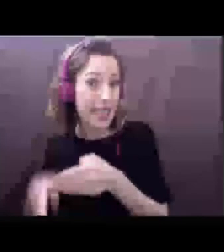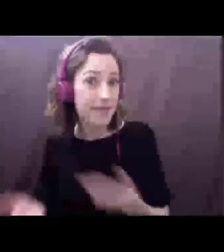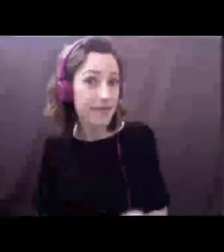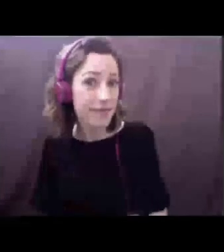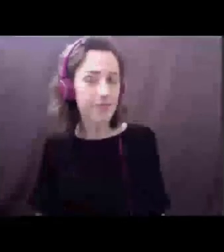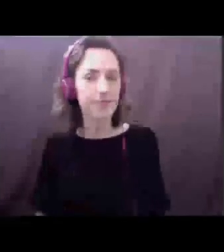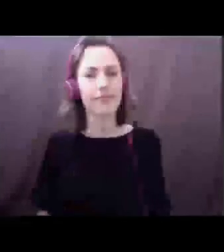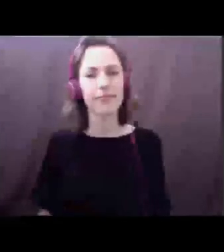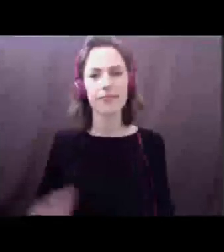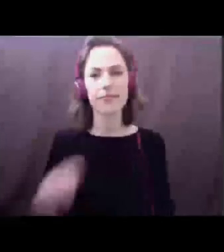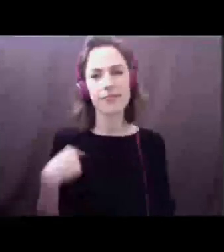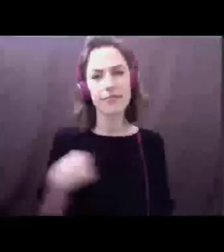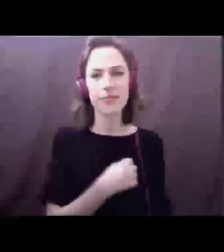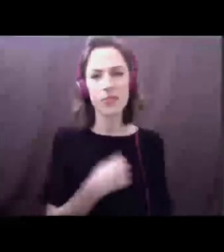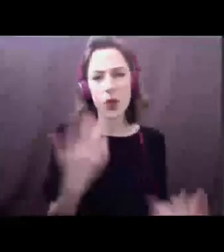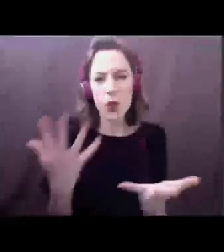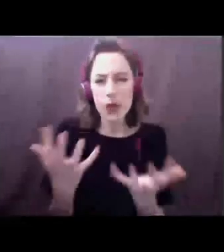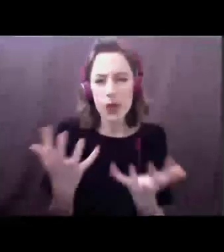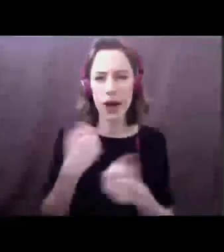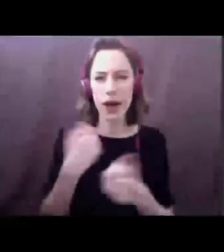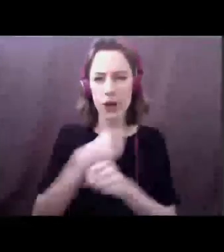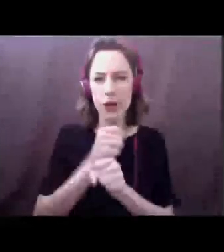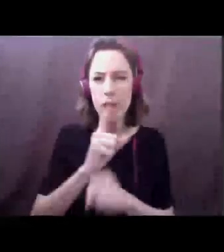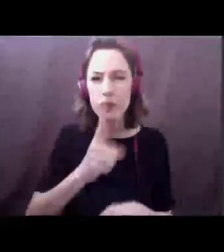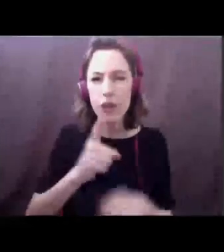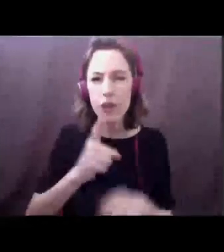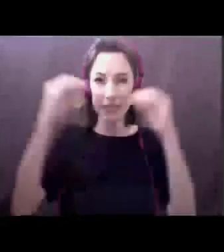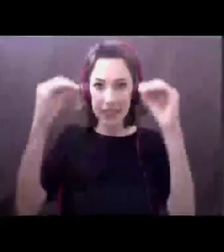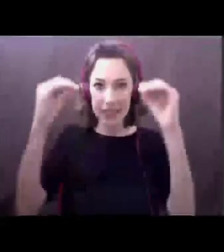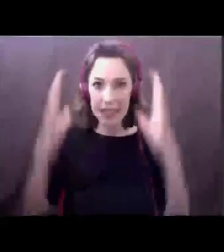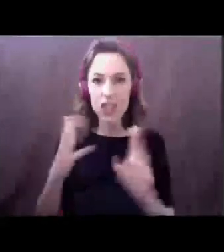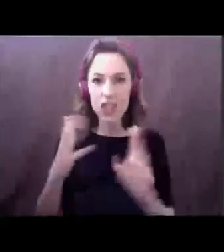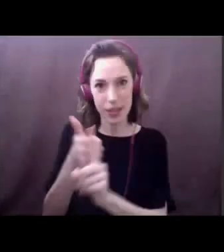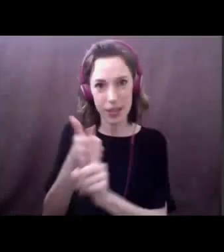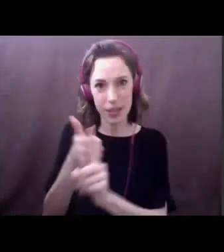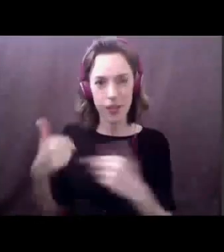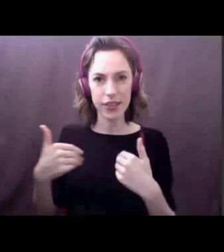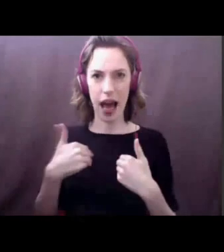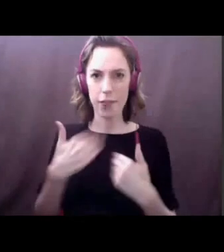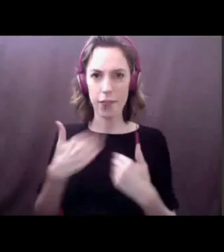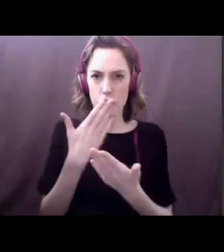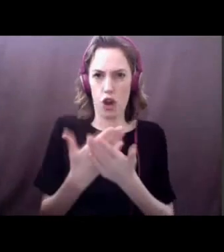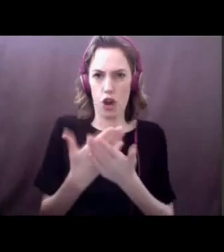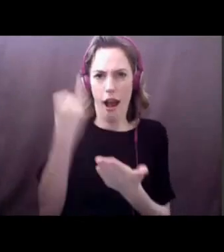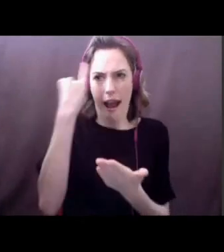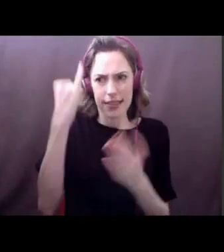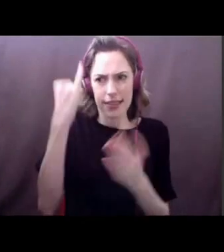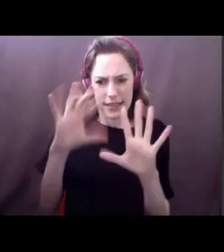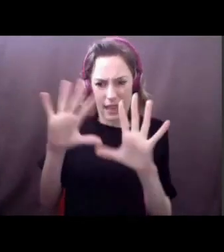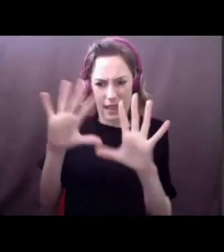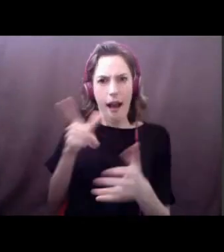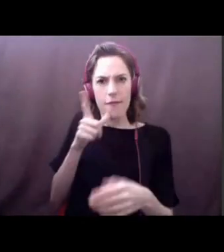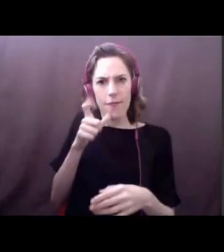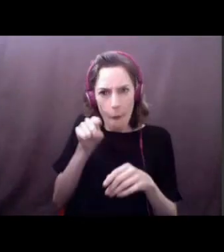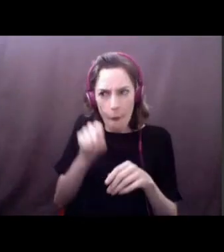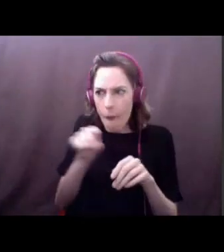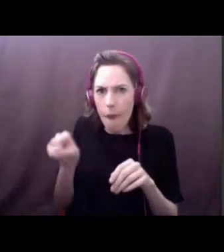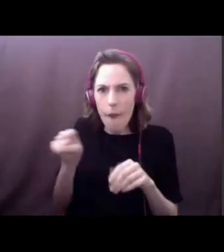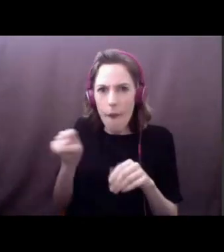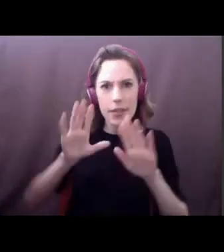individual pupils' abilities. So that's something that has to be taken into consideration.